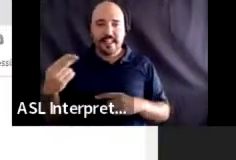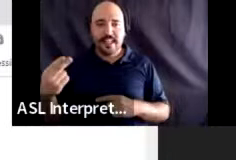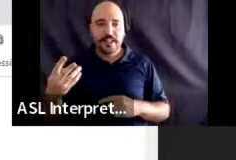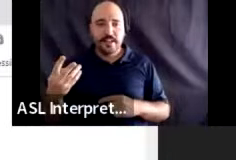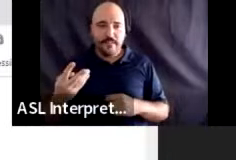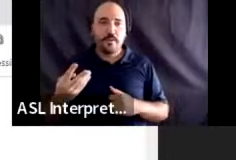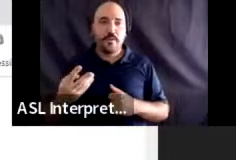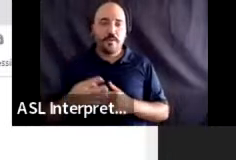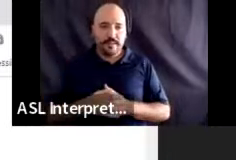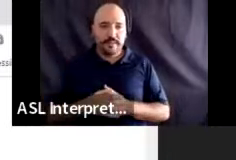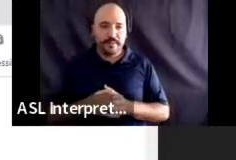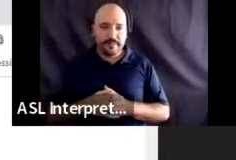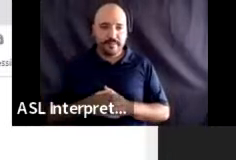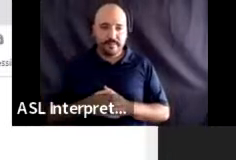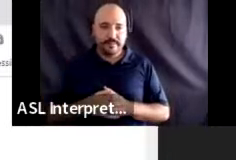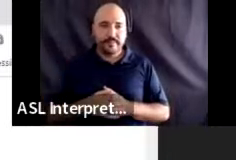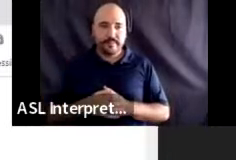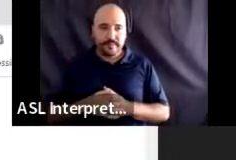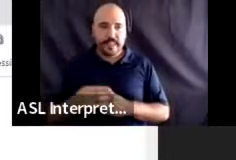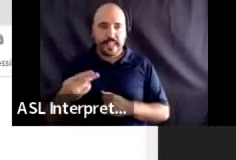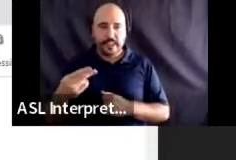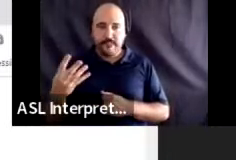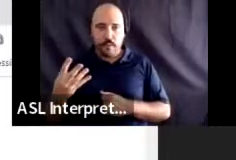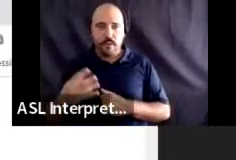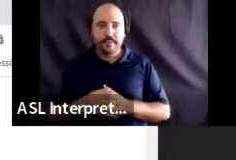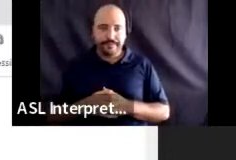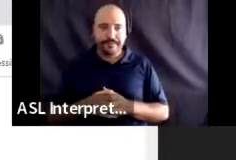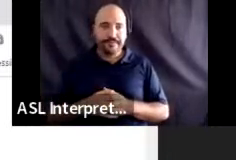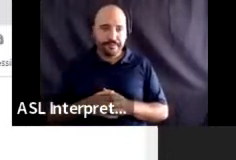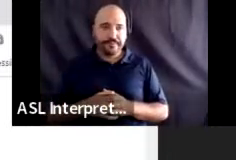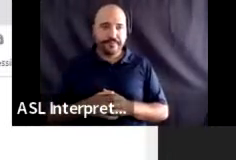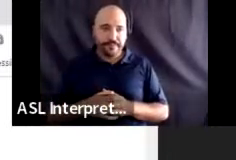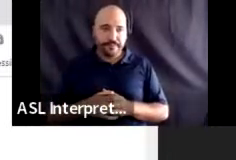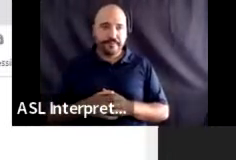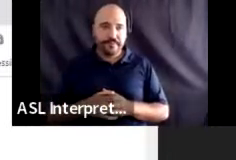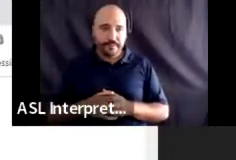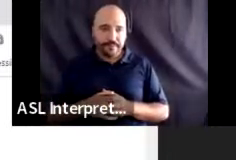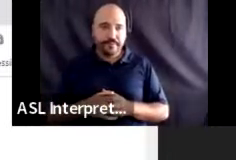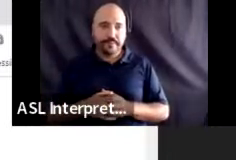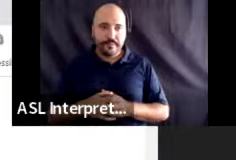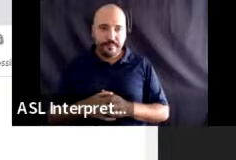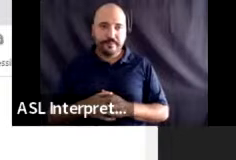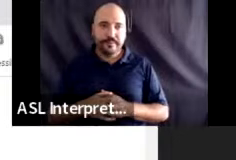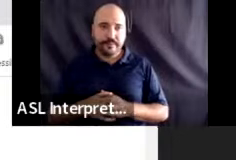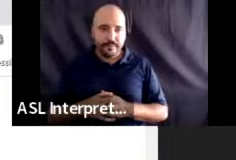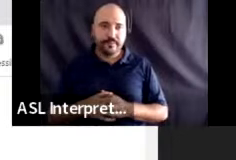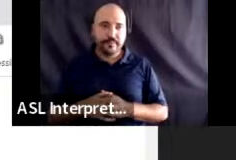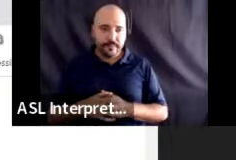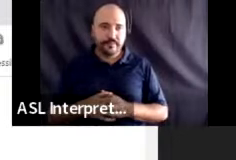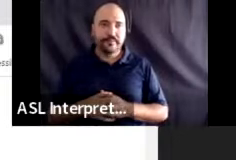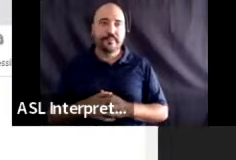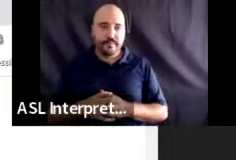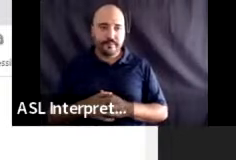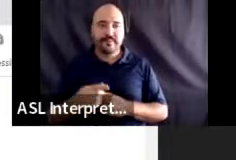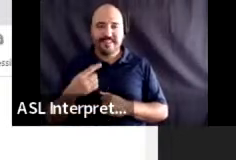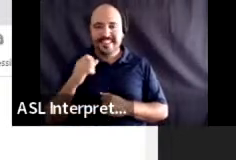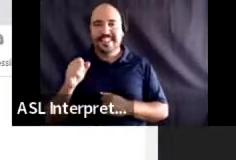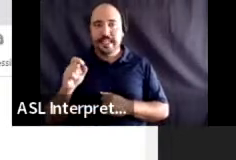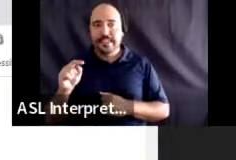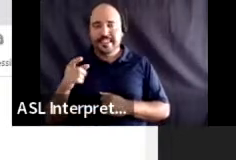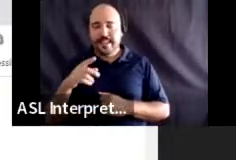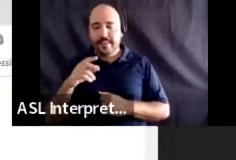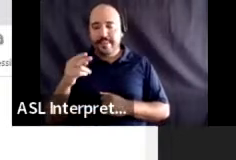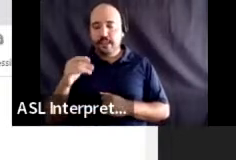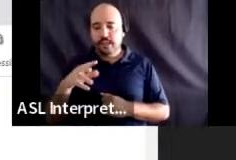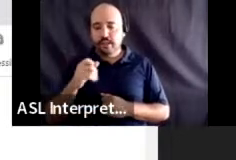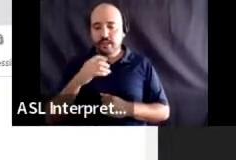Friday, December 10th, 2021. 5 events scheduled. Heading level 3. 1. St. Patrick's Day Parade. Heading level 4. 2. Nick Marathon. Heading